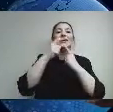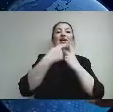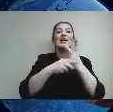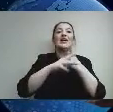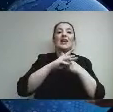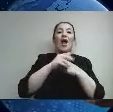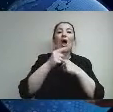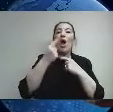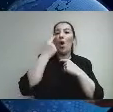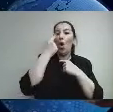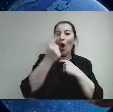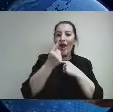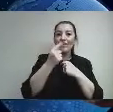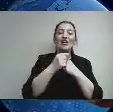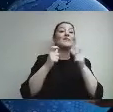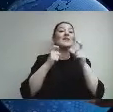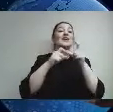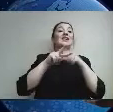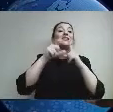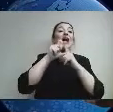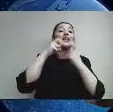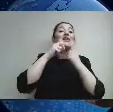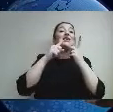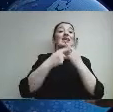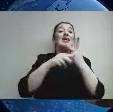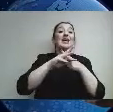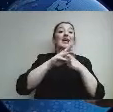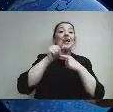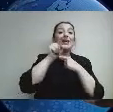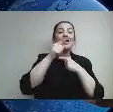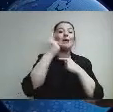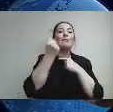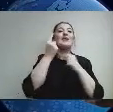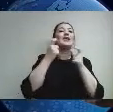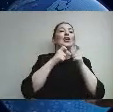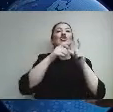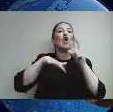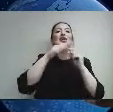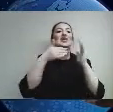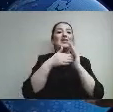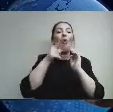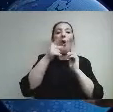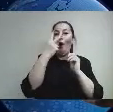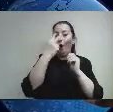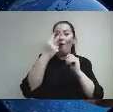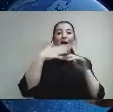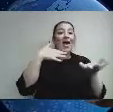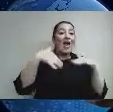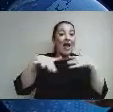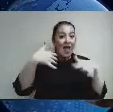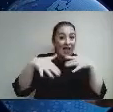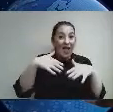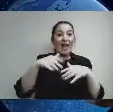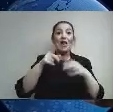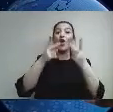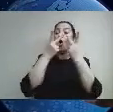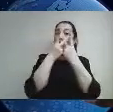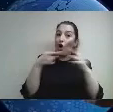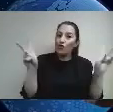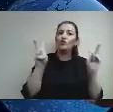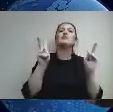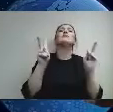Görece, and she is a visually challenged individual who